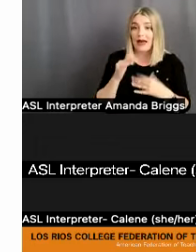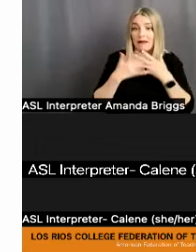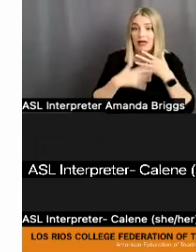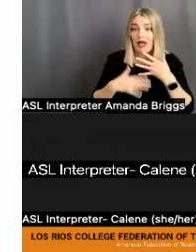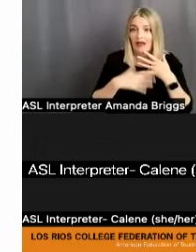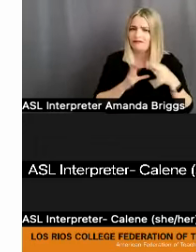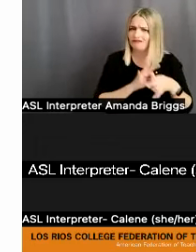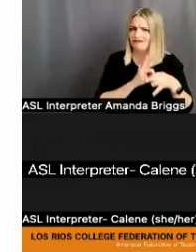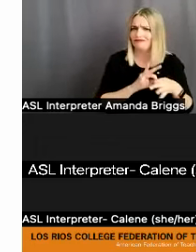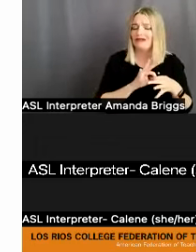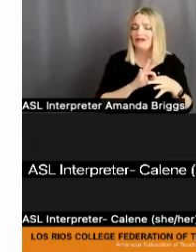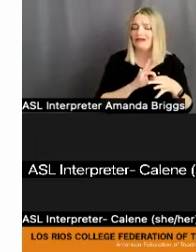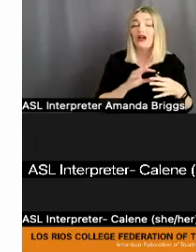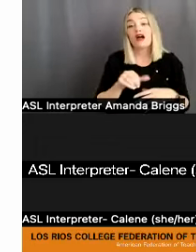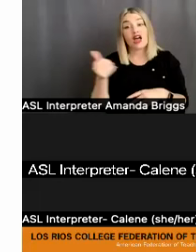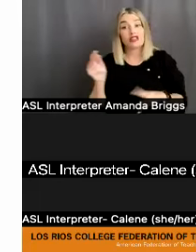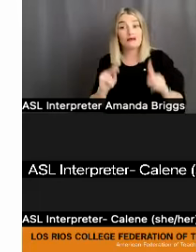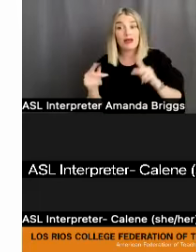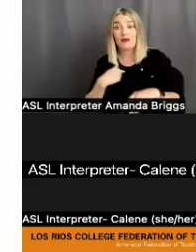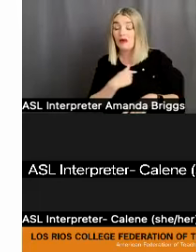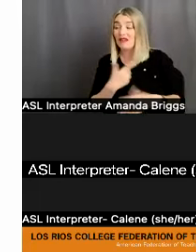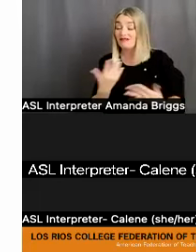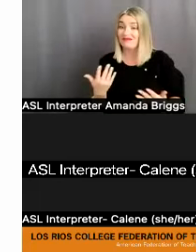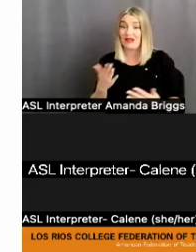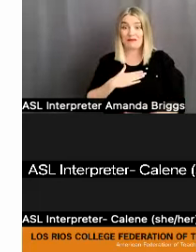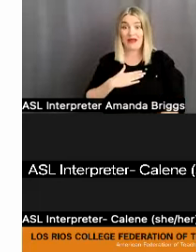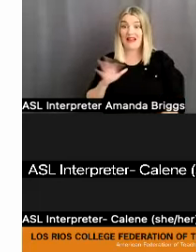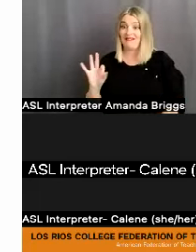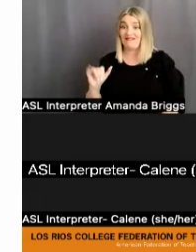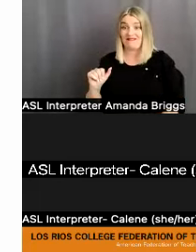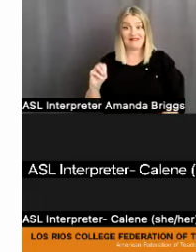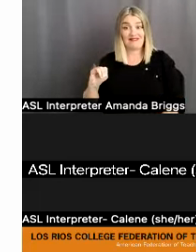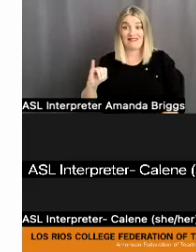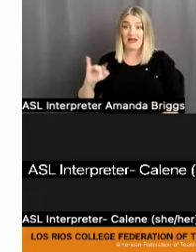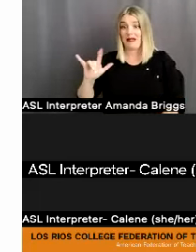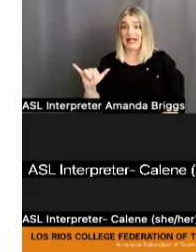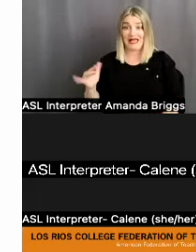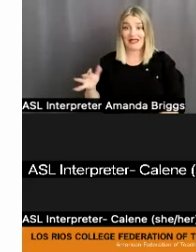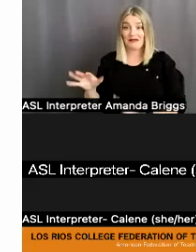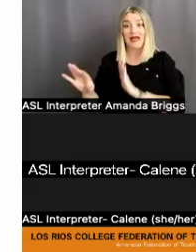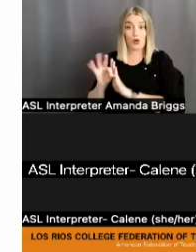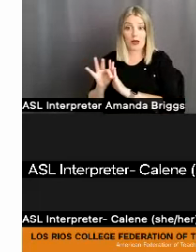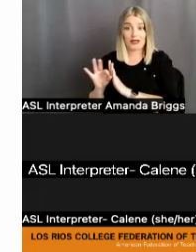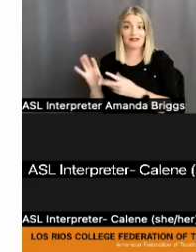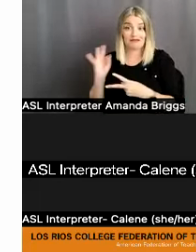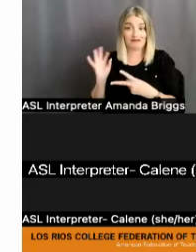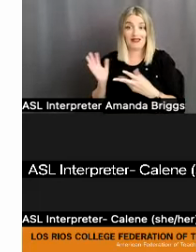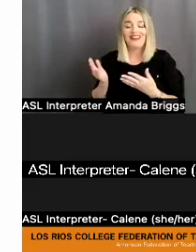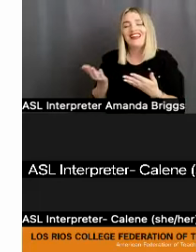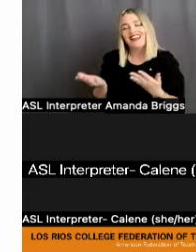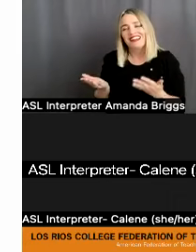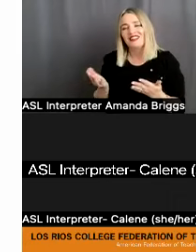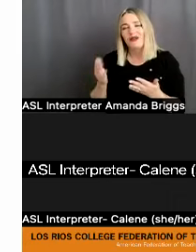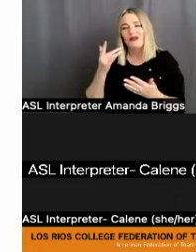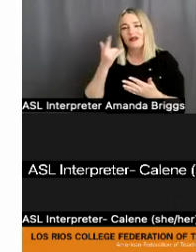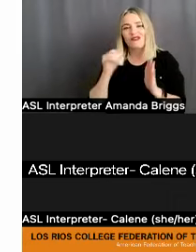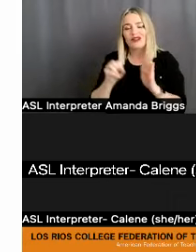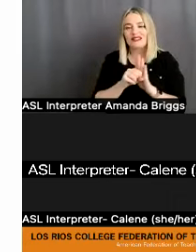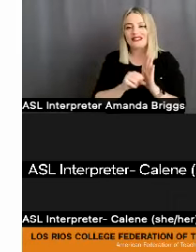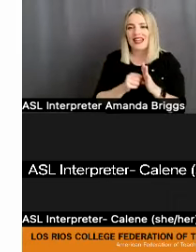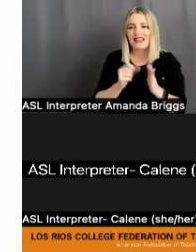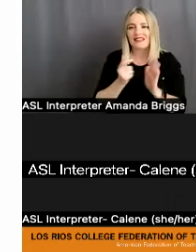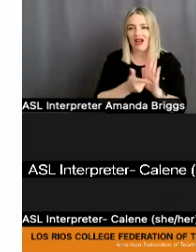consider, our family by choice. And so under California state law, it's now allowed, and the expansion of